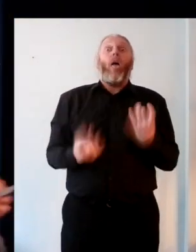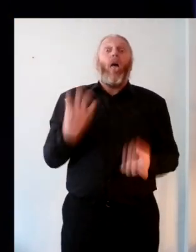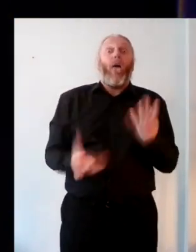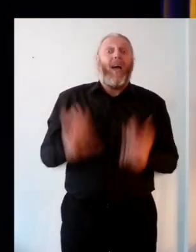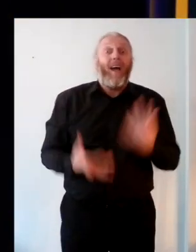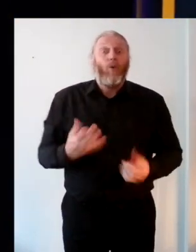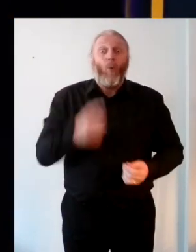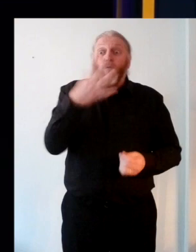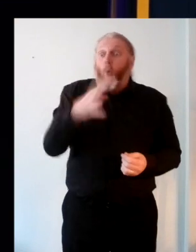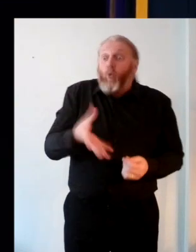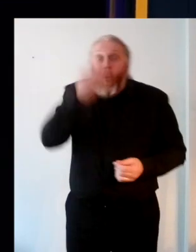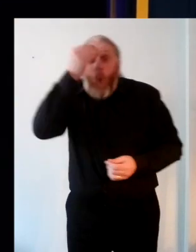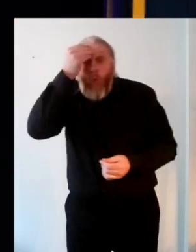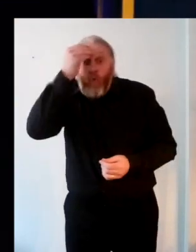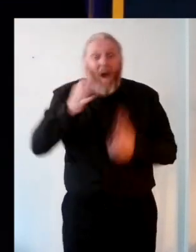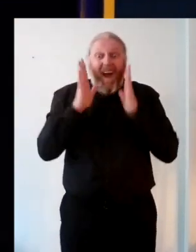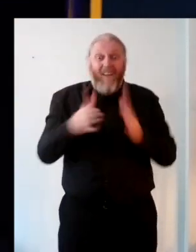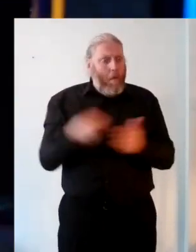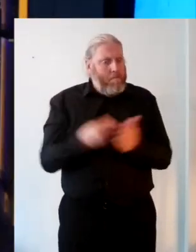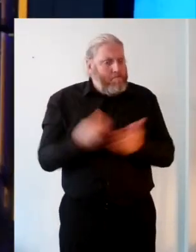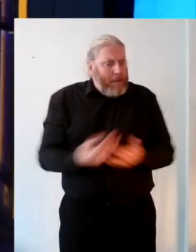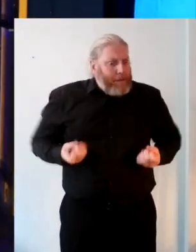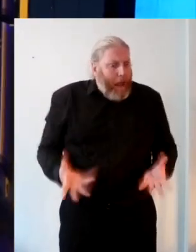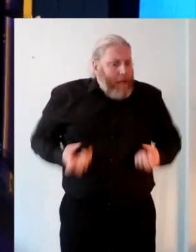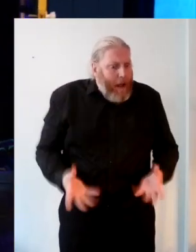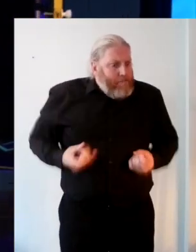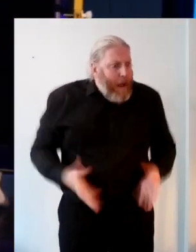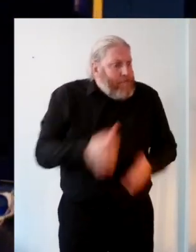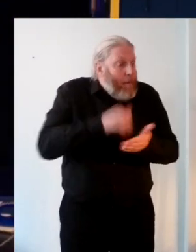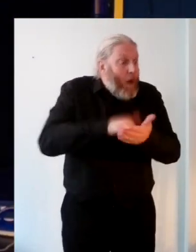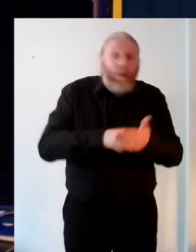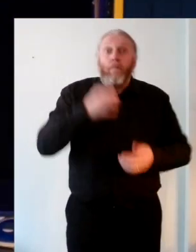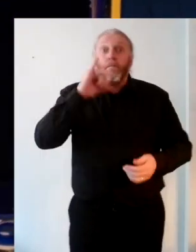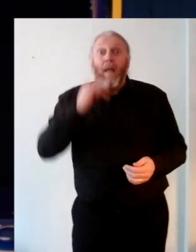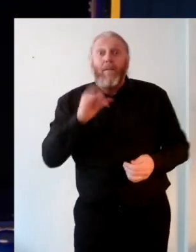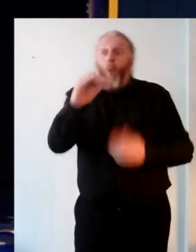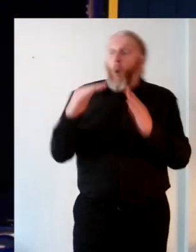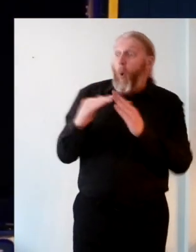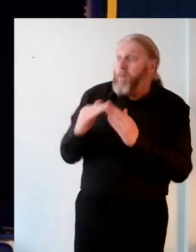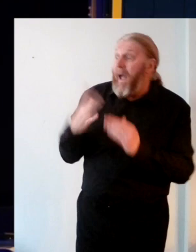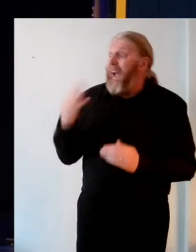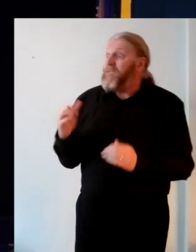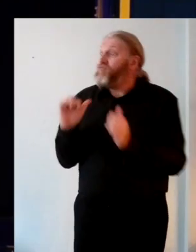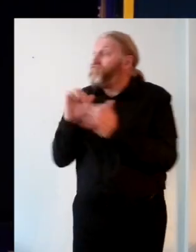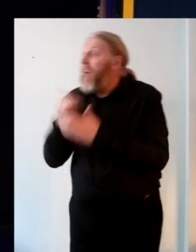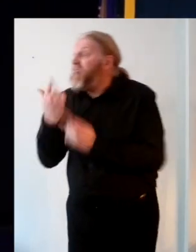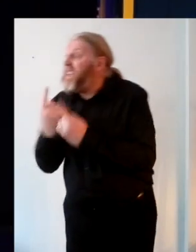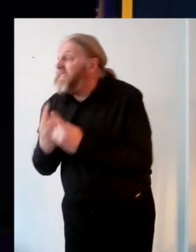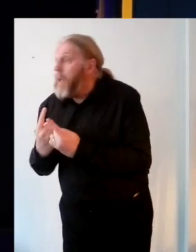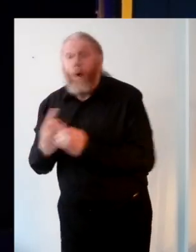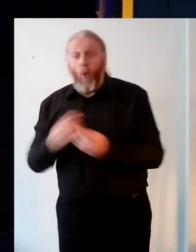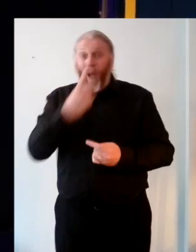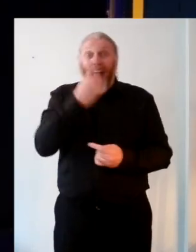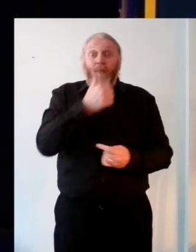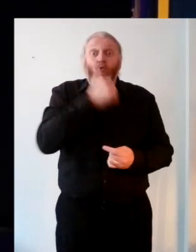Yay! So if you want to learn tricks, you don't need to spend lots of money buying things, and you probably haven't got lots of things in your house, and you're stuck in your house anyway. But you can